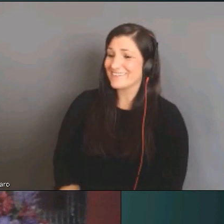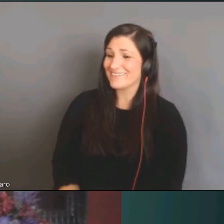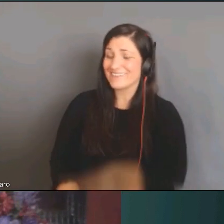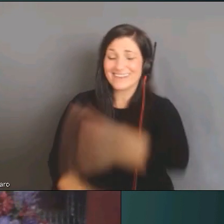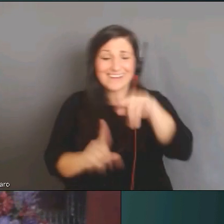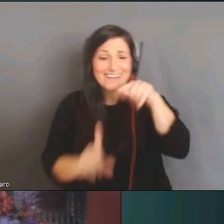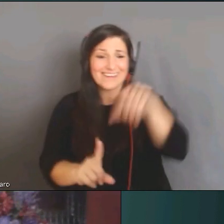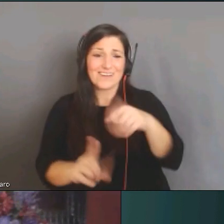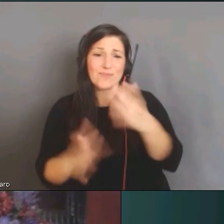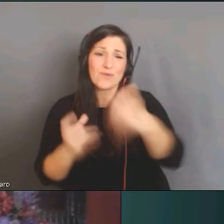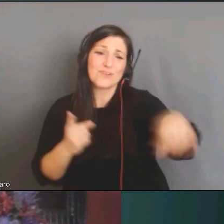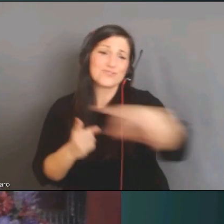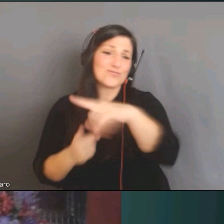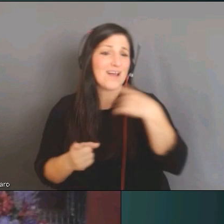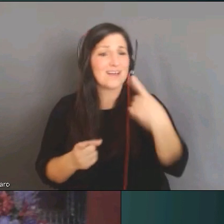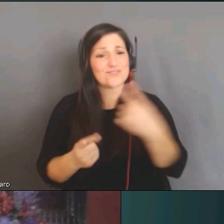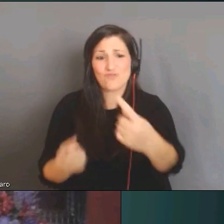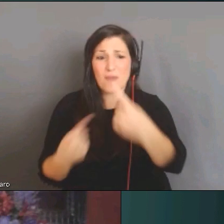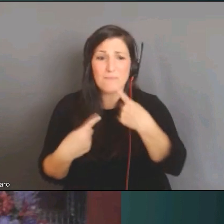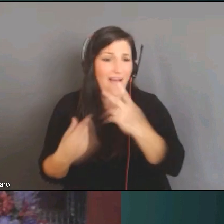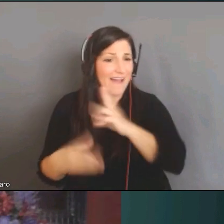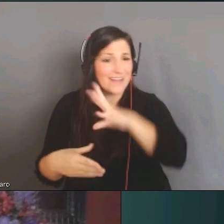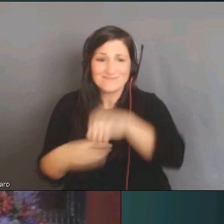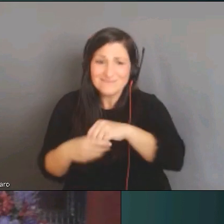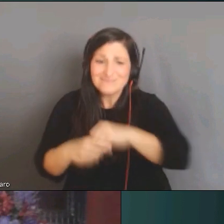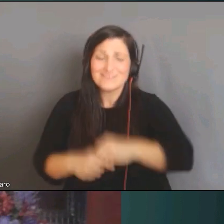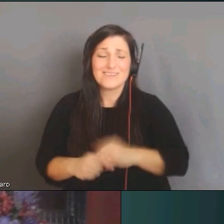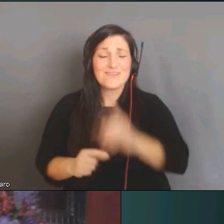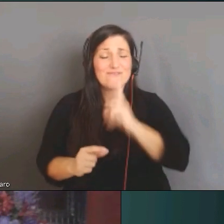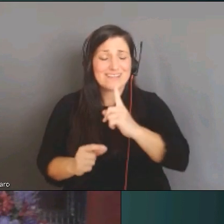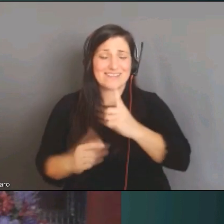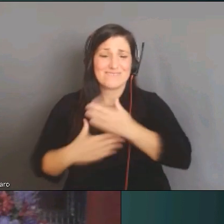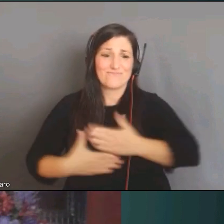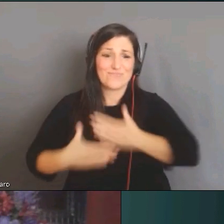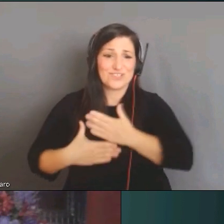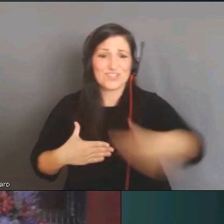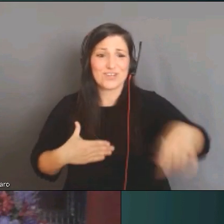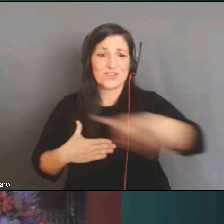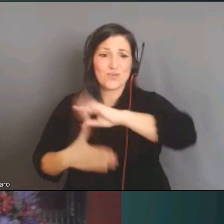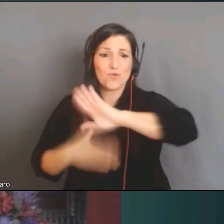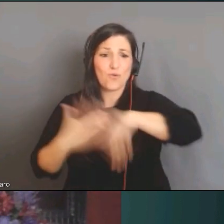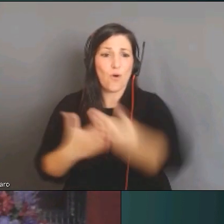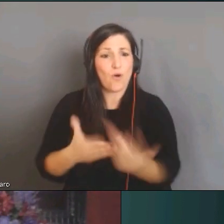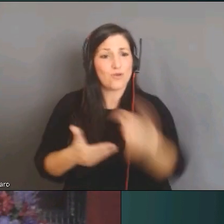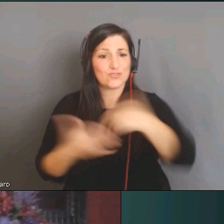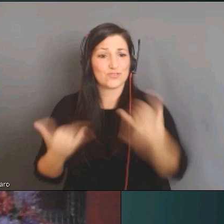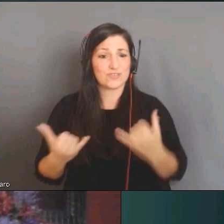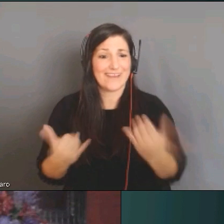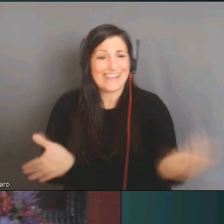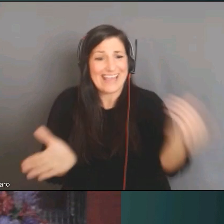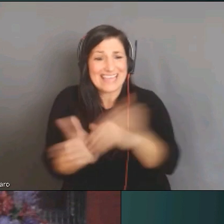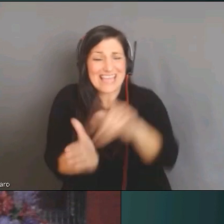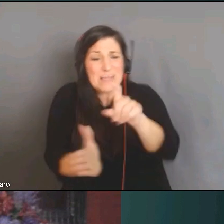reply. We appreciate you joining us today. Little quick recap, must be 18 years